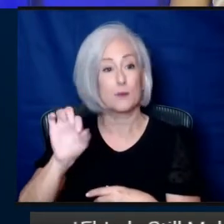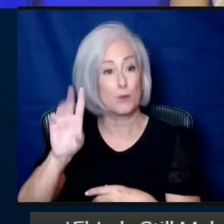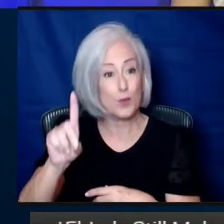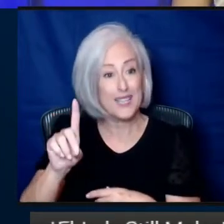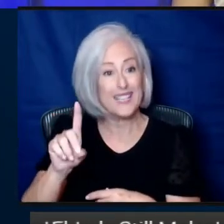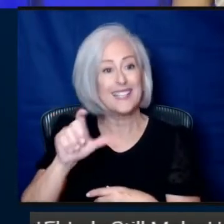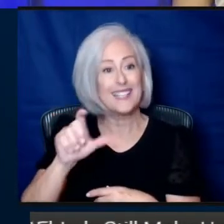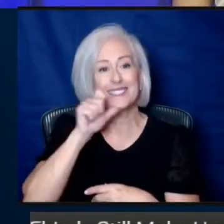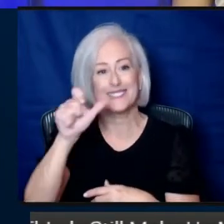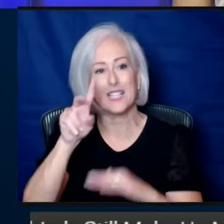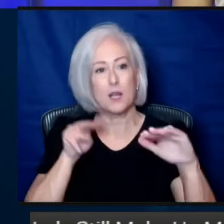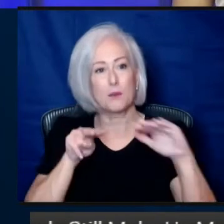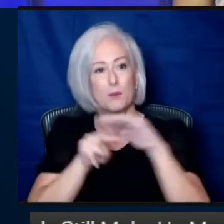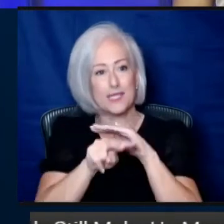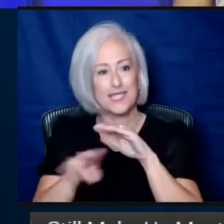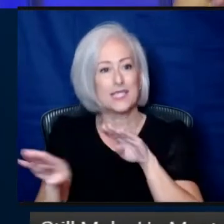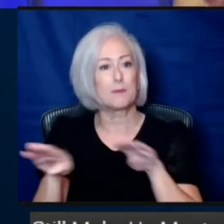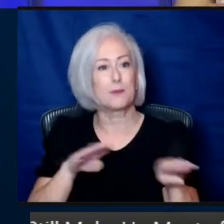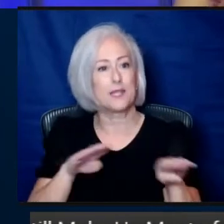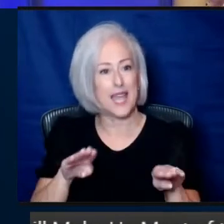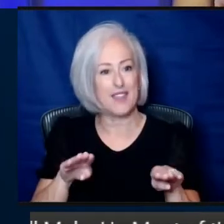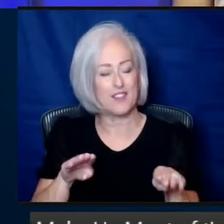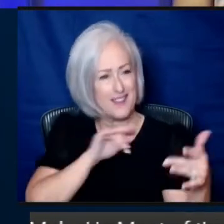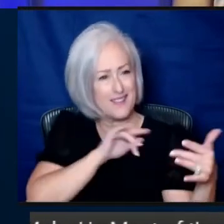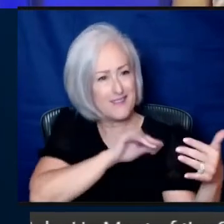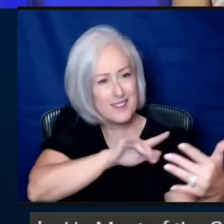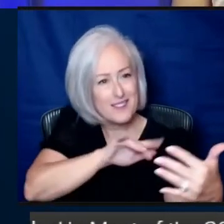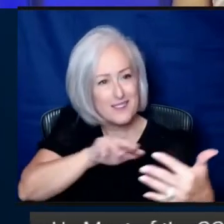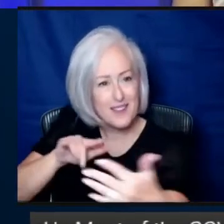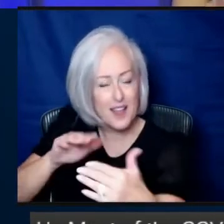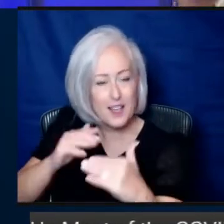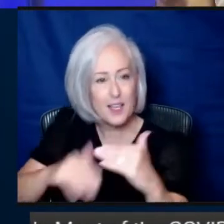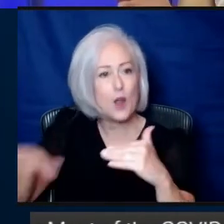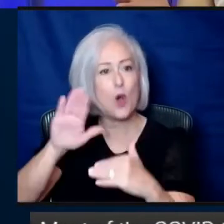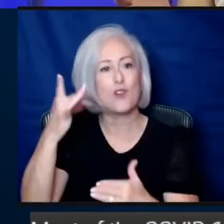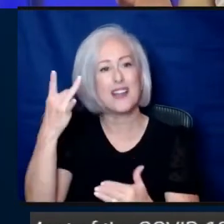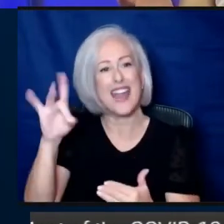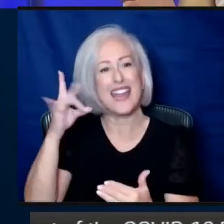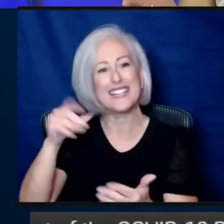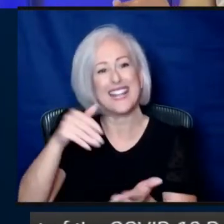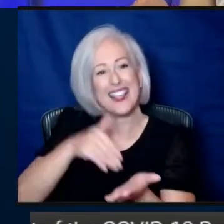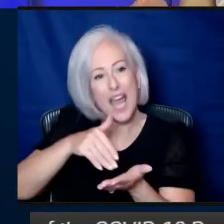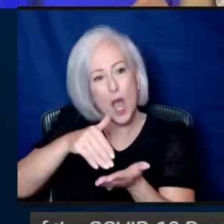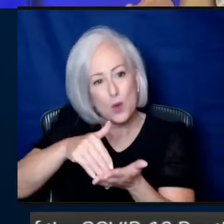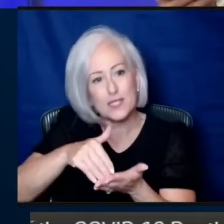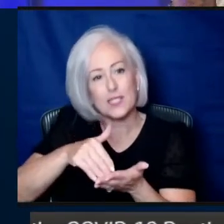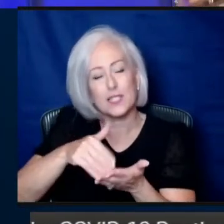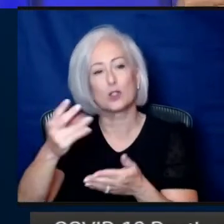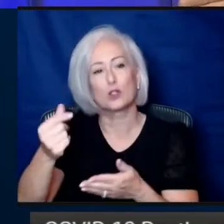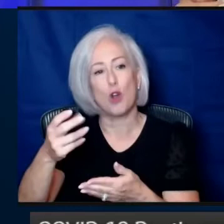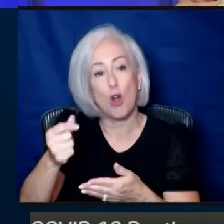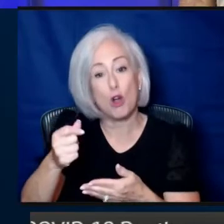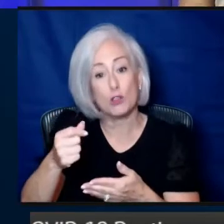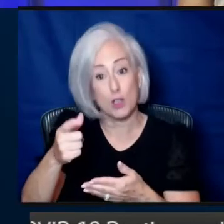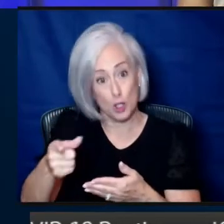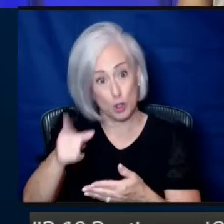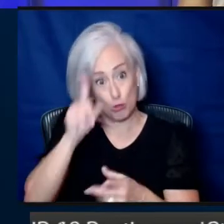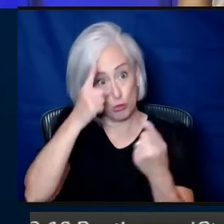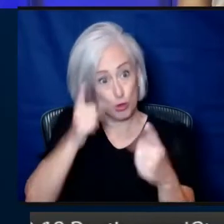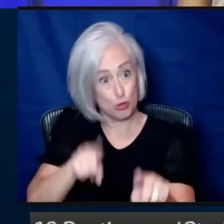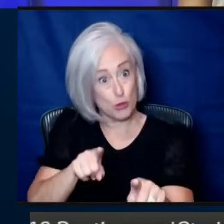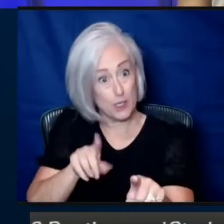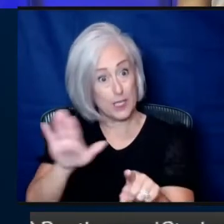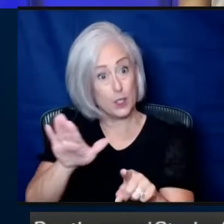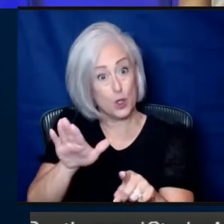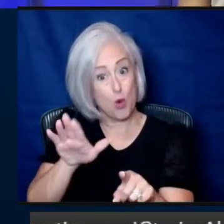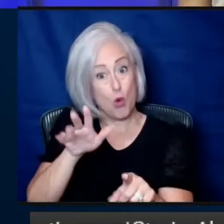studied more than 18,000 dogs for this. Do you agree in your professional experience, and what have you seen as a